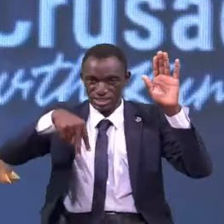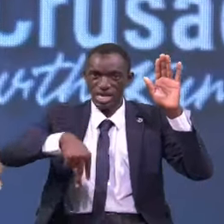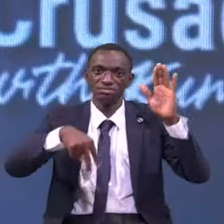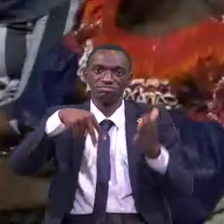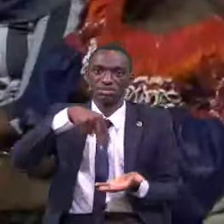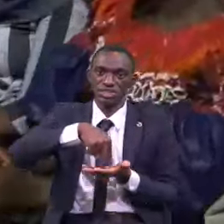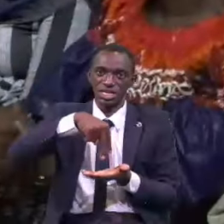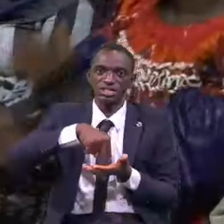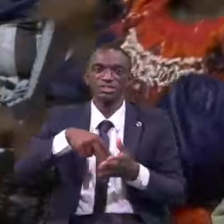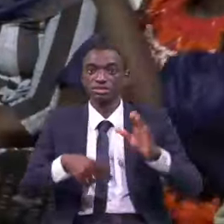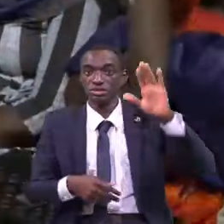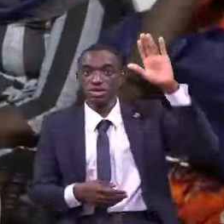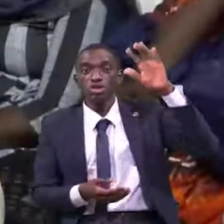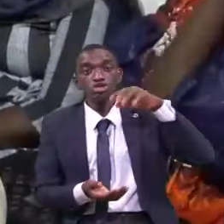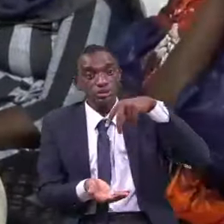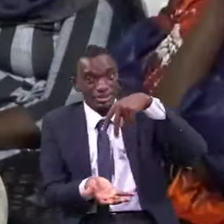Willing, stand up.